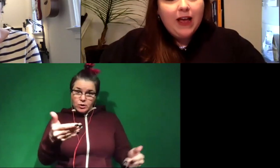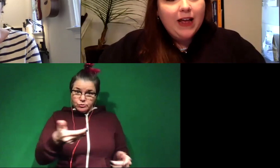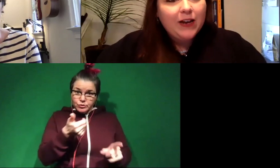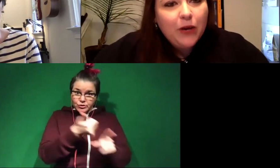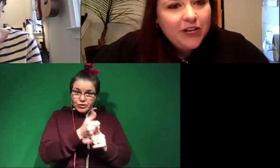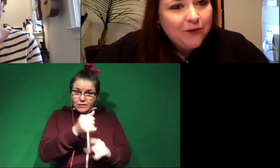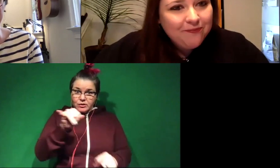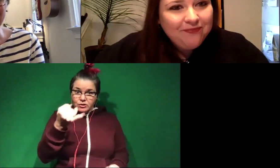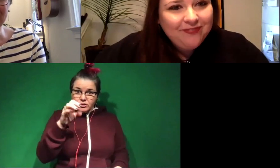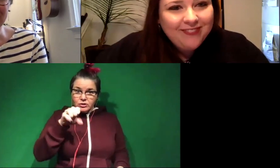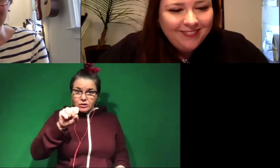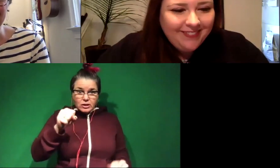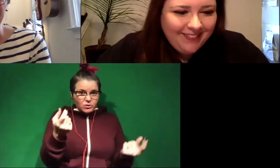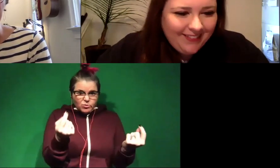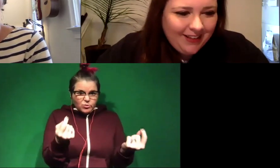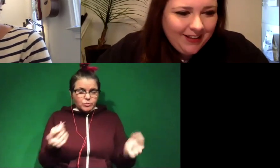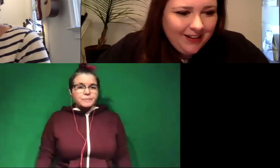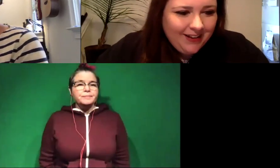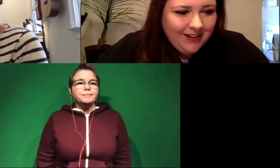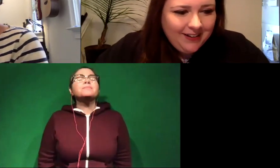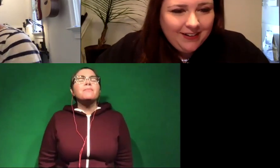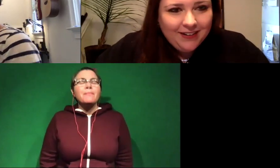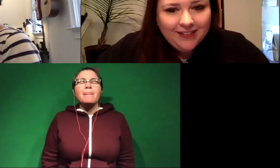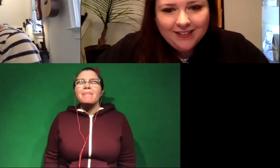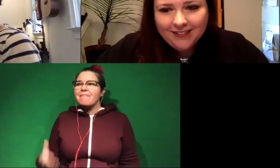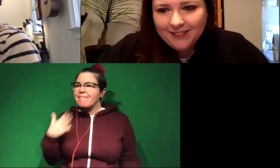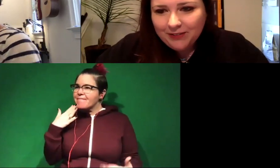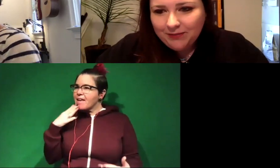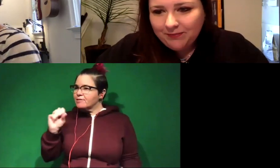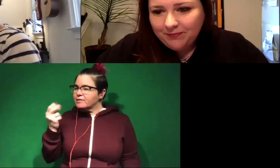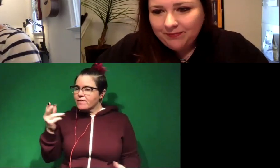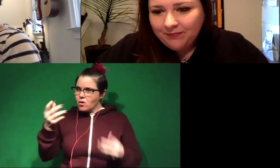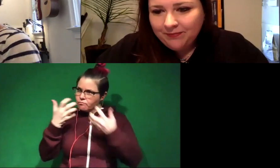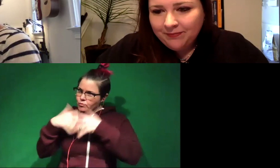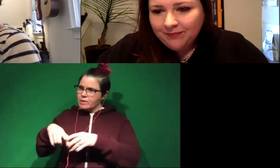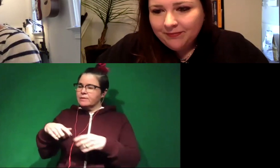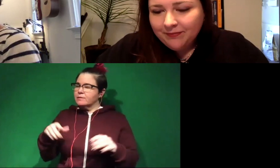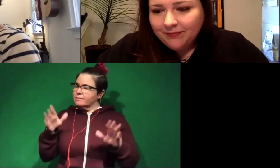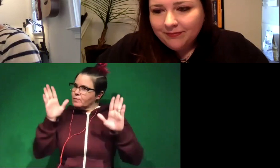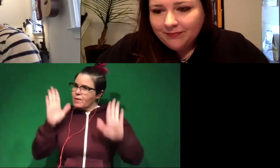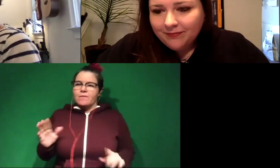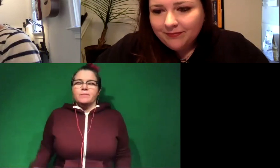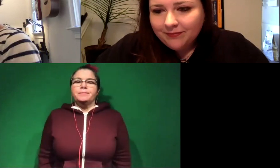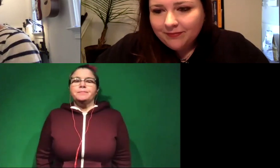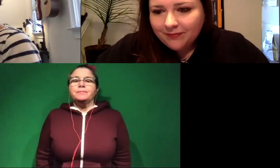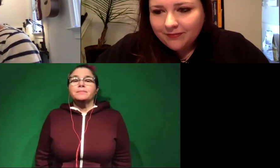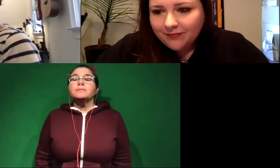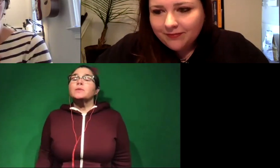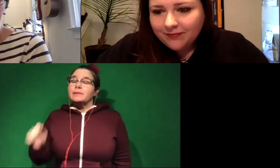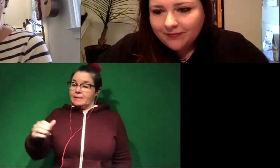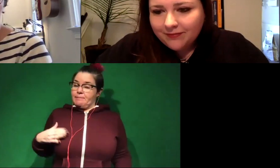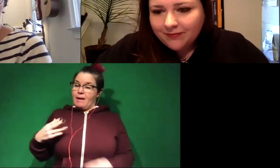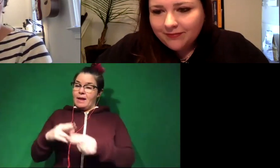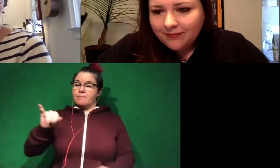yourself and what you do? Okay, great. Thank you, Sarah, for organizing this. This is really wonderful. So yes, my name is